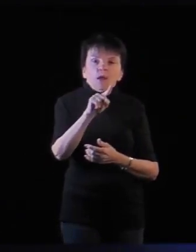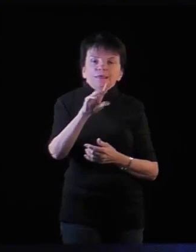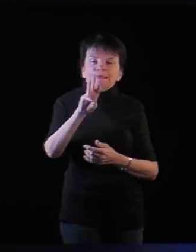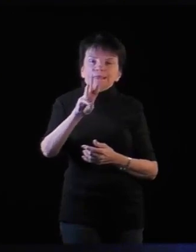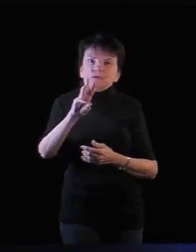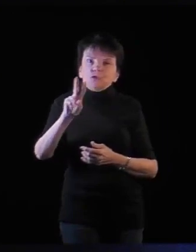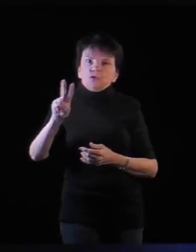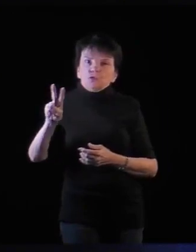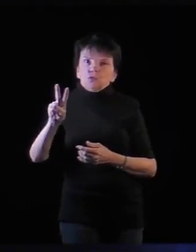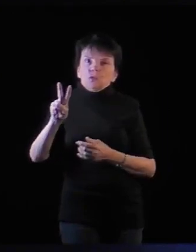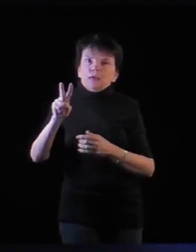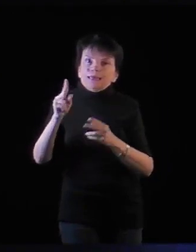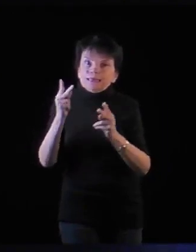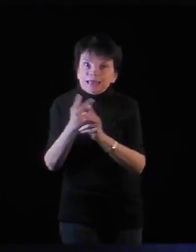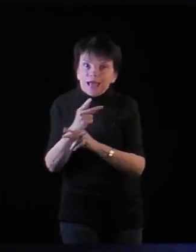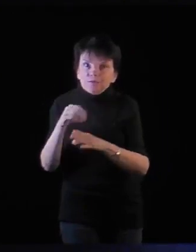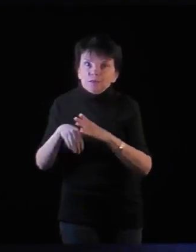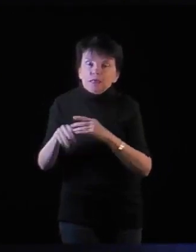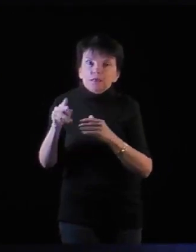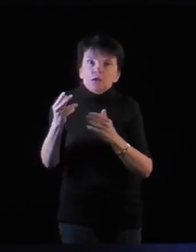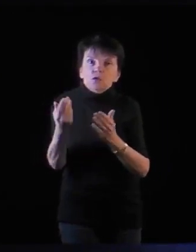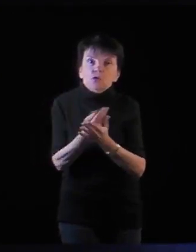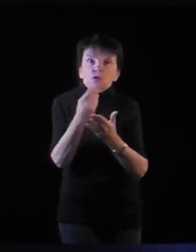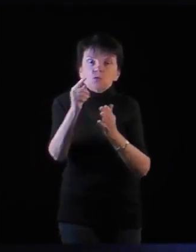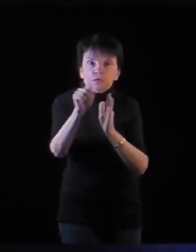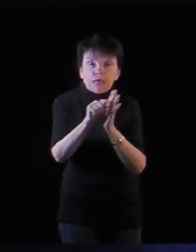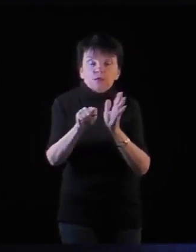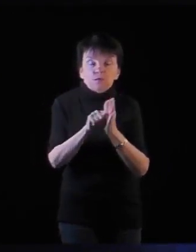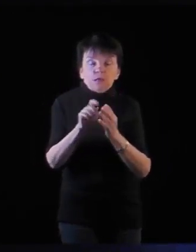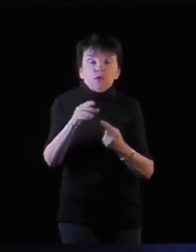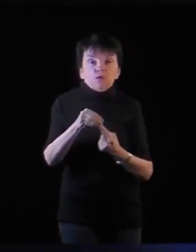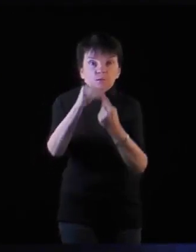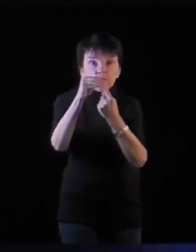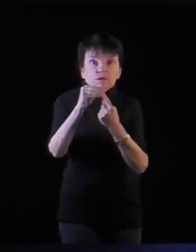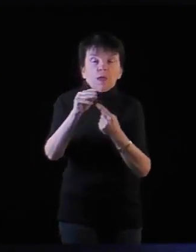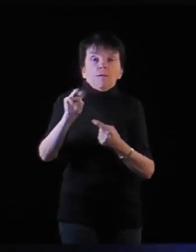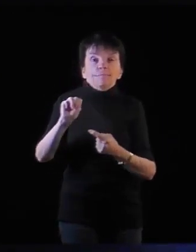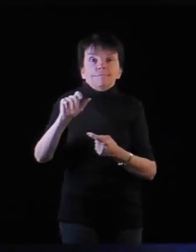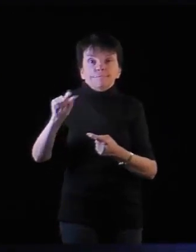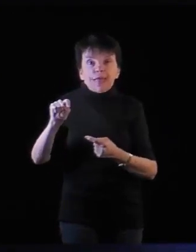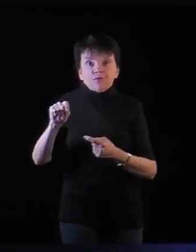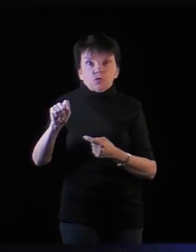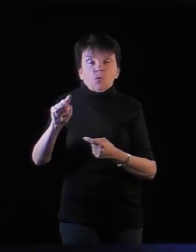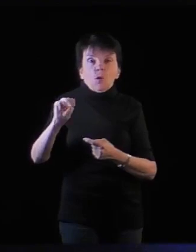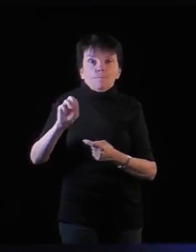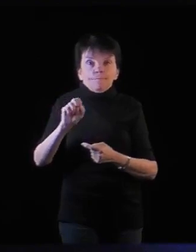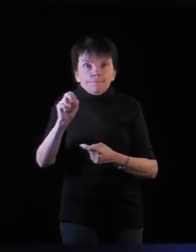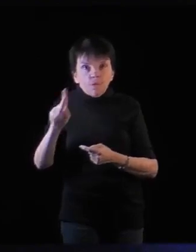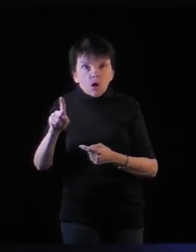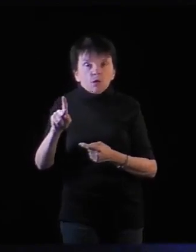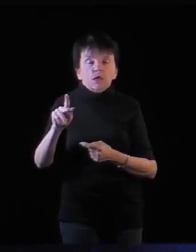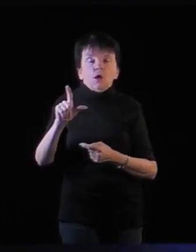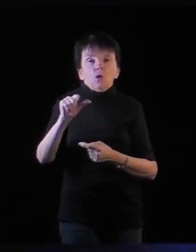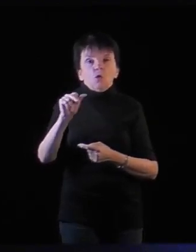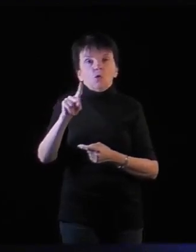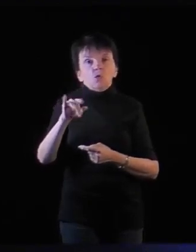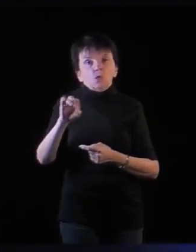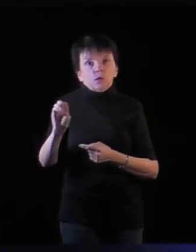Testament, and specifically in the Synoptic Gospels of Matthew, Mark, and Luke, the concept of the kingdom is